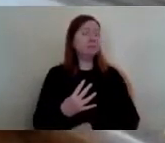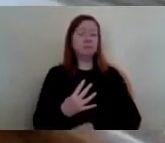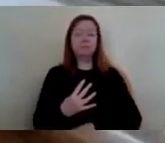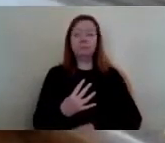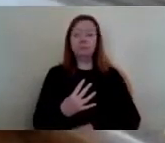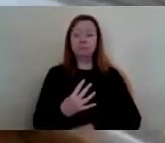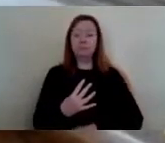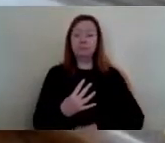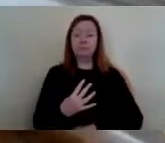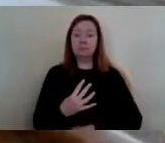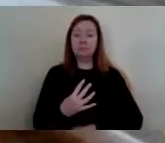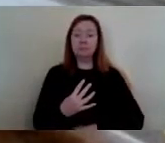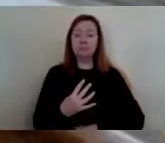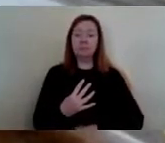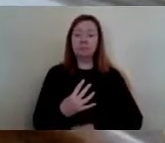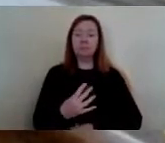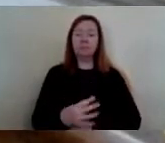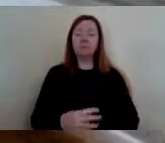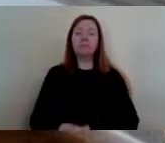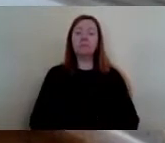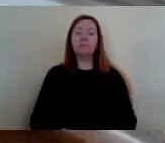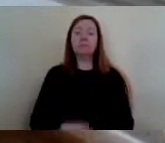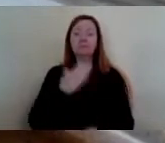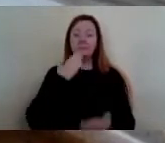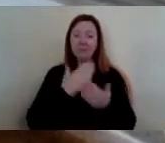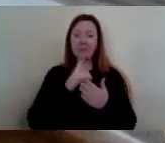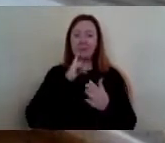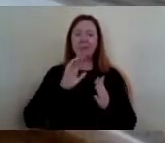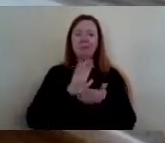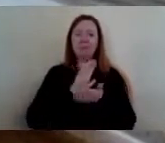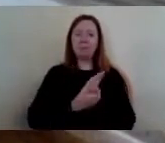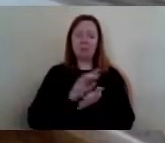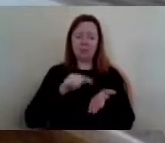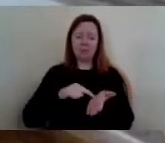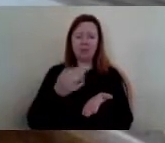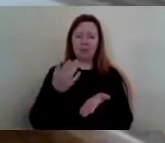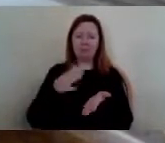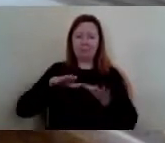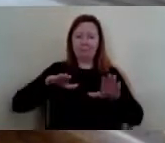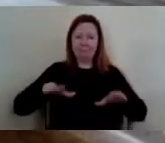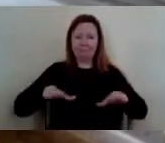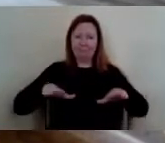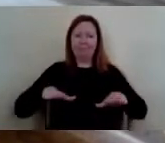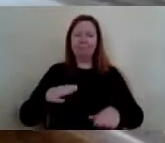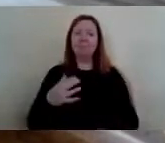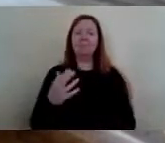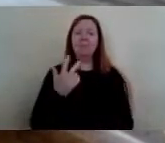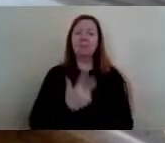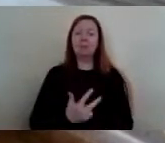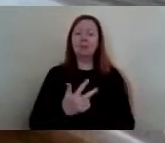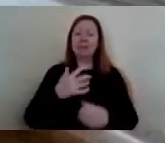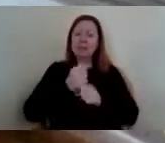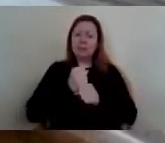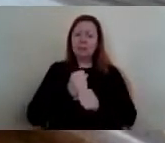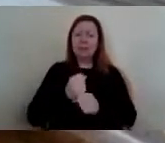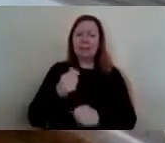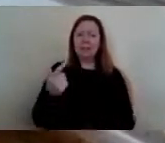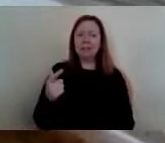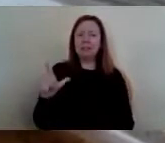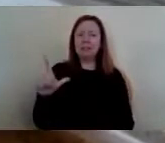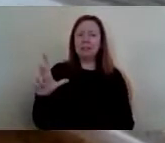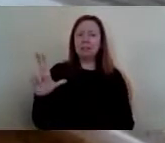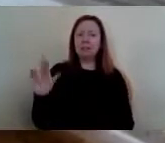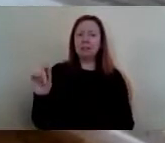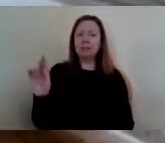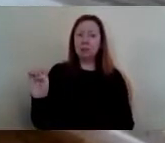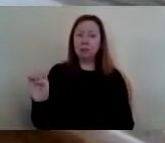Press and back down, good. Really push through the heels. Three, squeeze those glutes. Put those hands on your thighs if you're